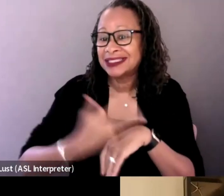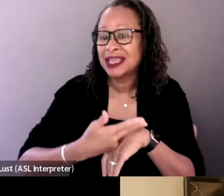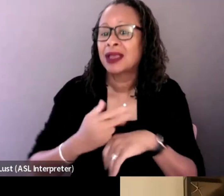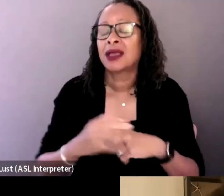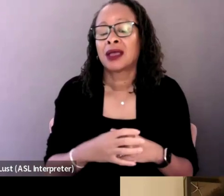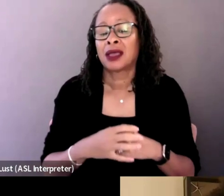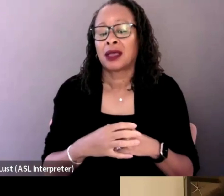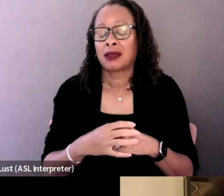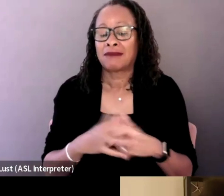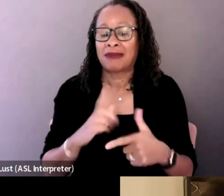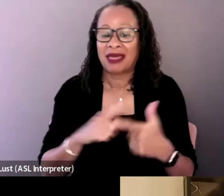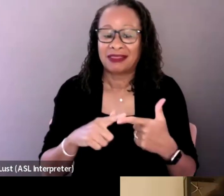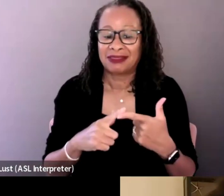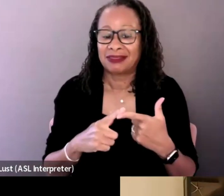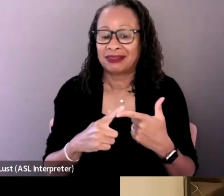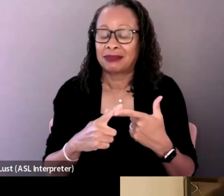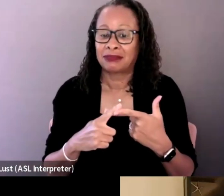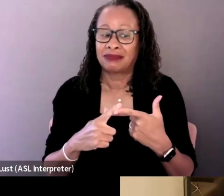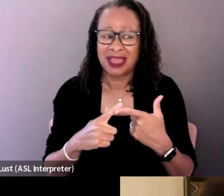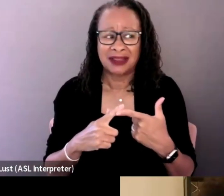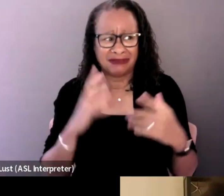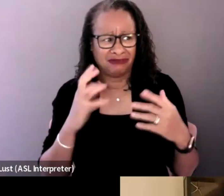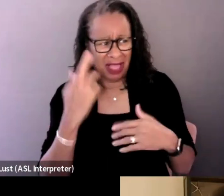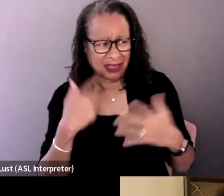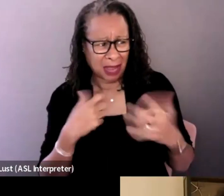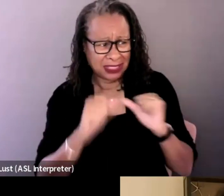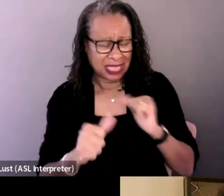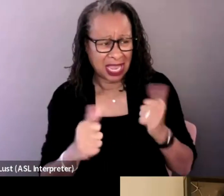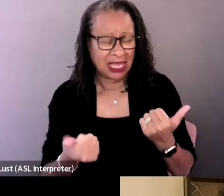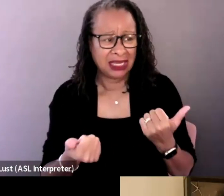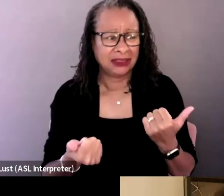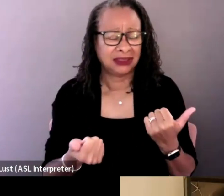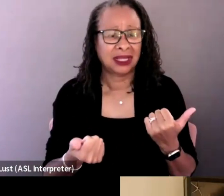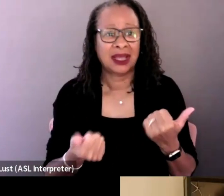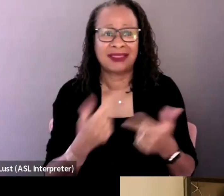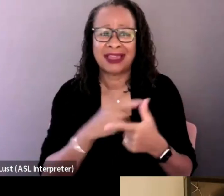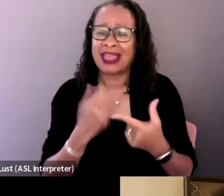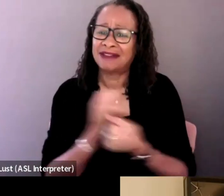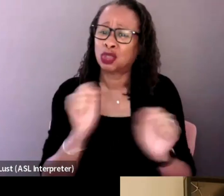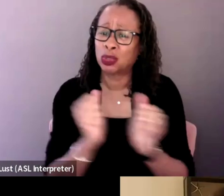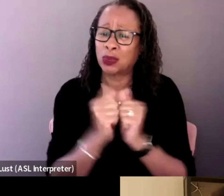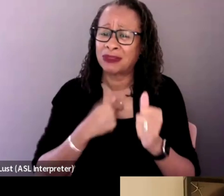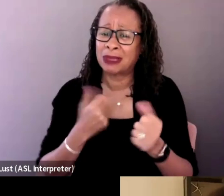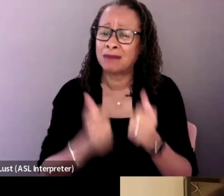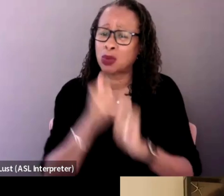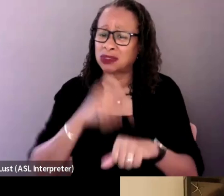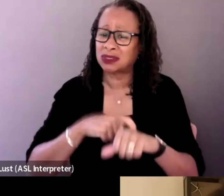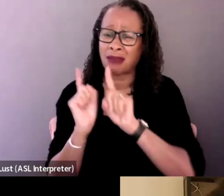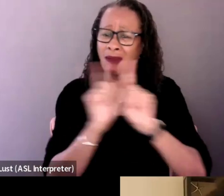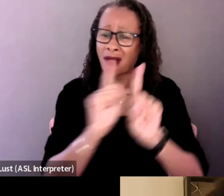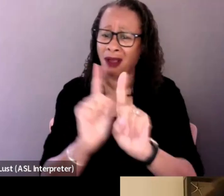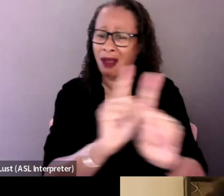became like restrictions started to increase. There was security guard accompanying me most of the time. I was with them